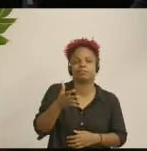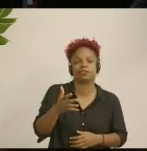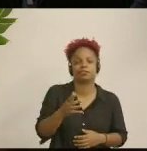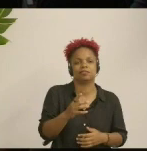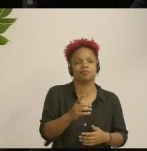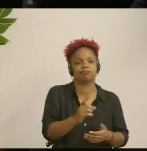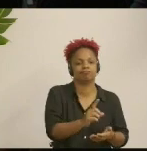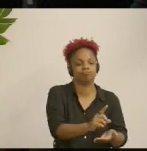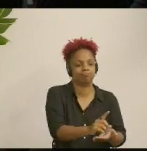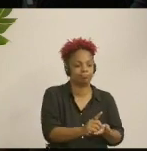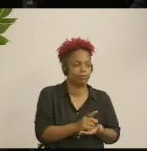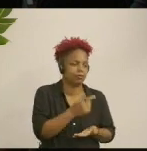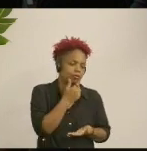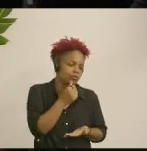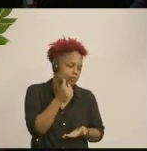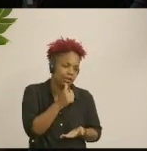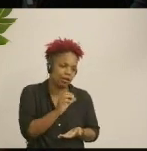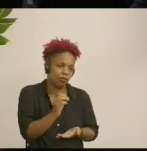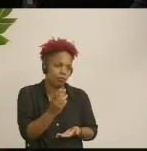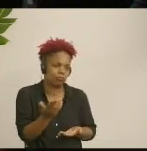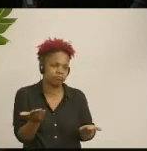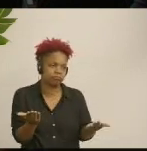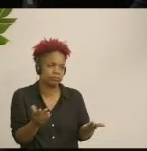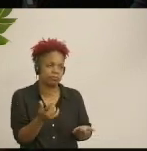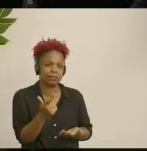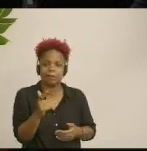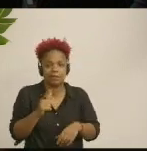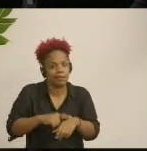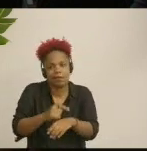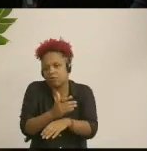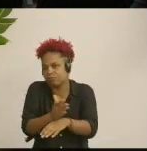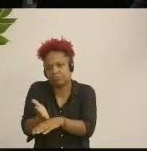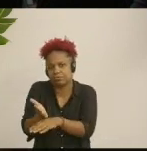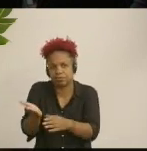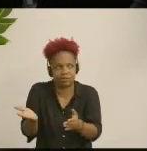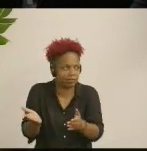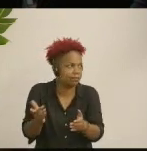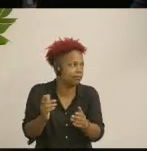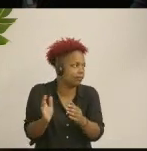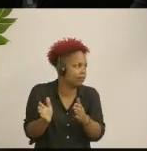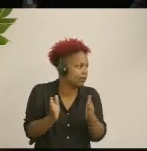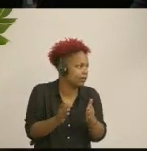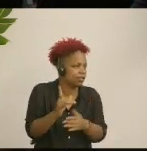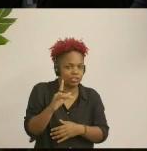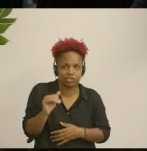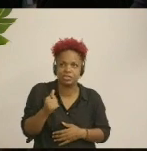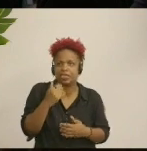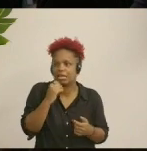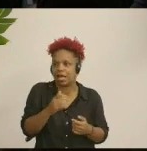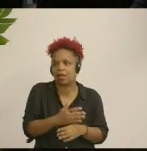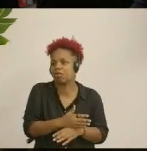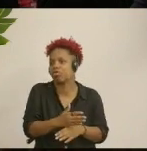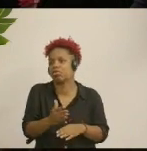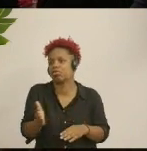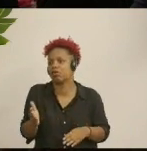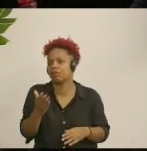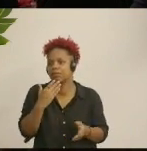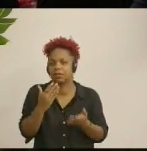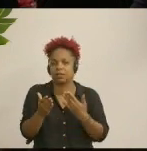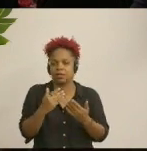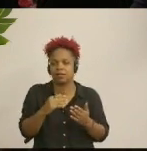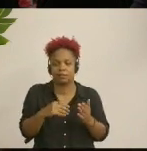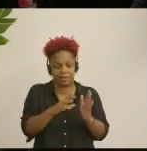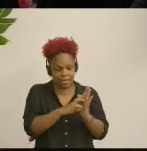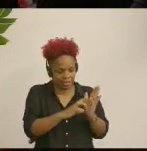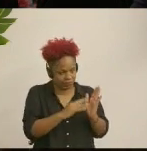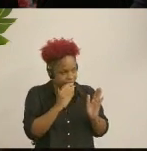like to have hours to talk to you and our STEAM Solutions Committee, but unfortunately, we are on a tight schedule, so we only have 4 minutes